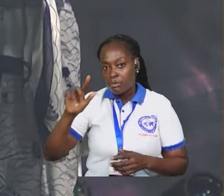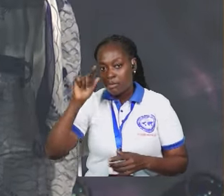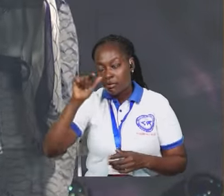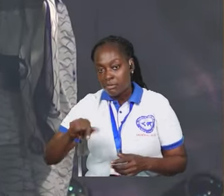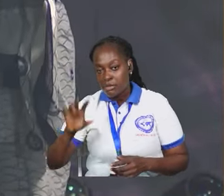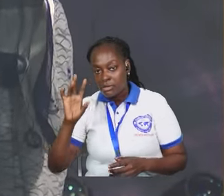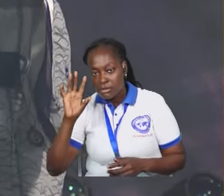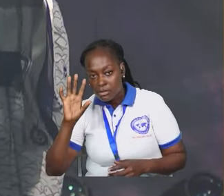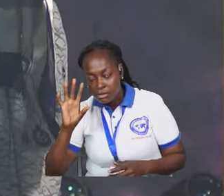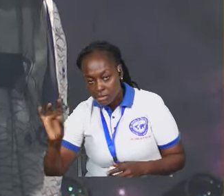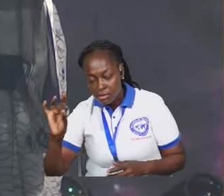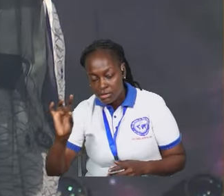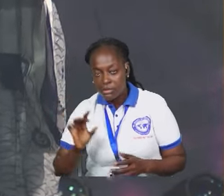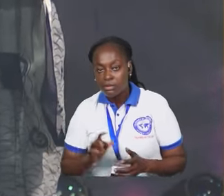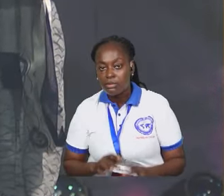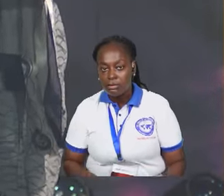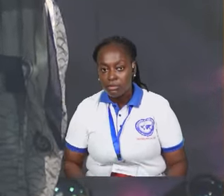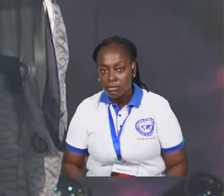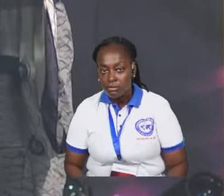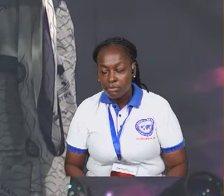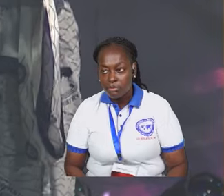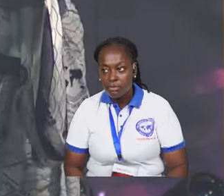Now,